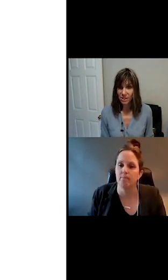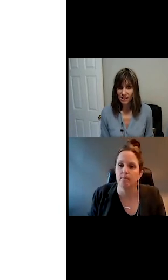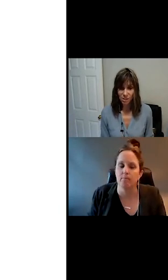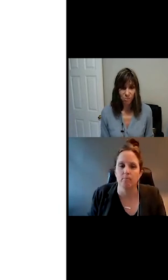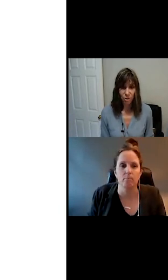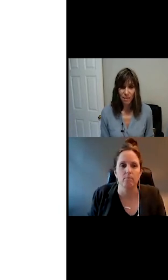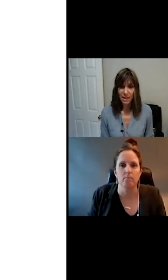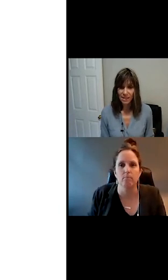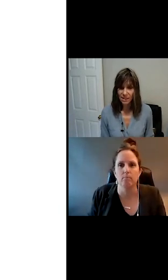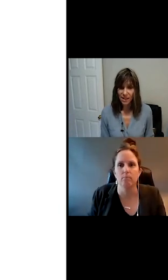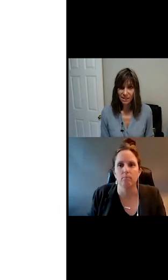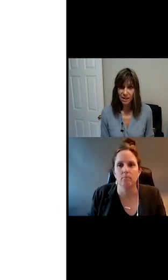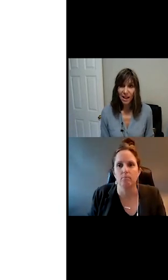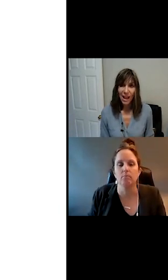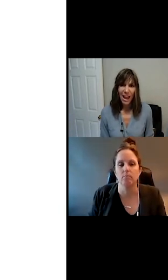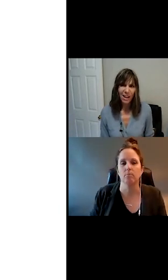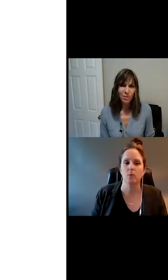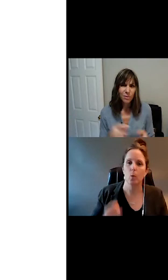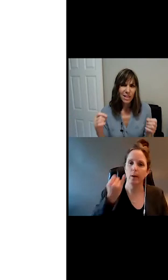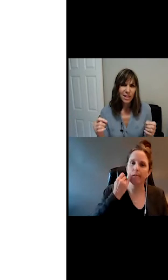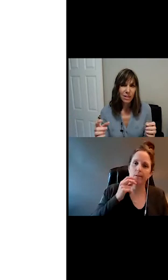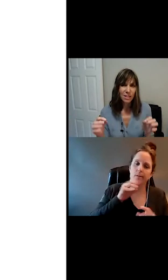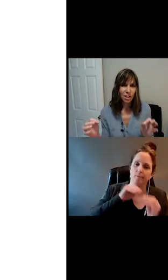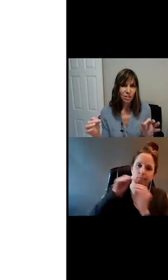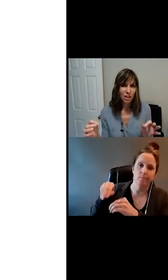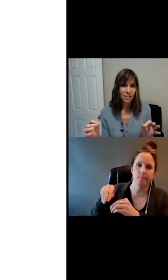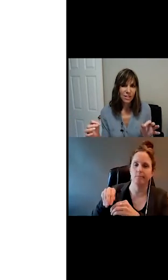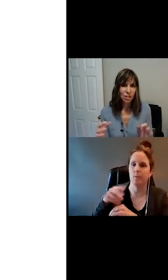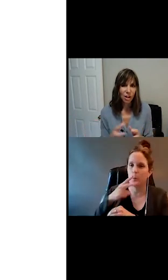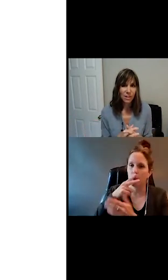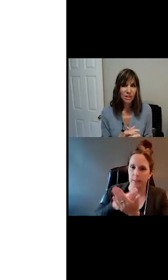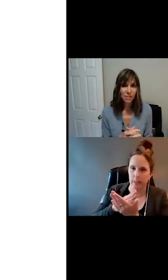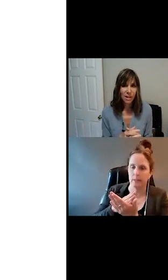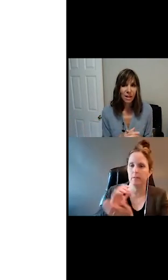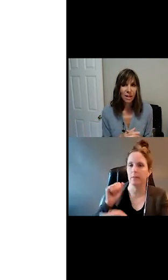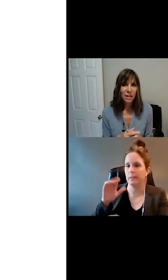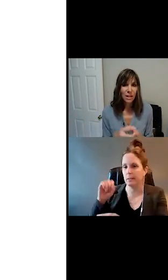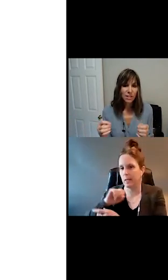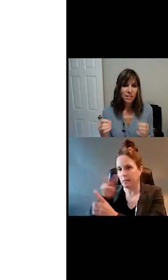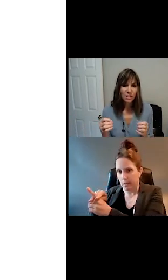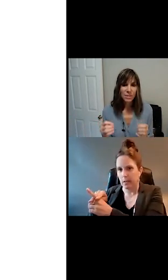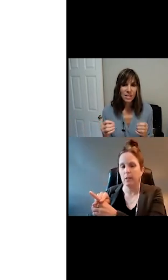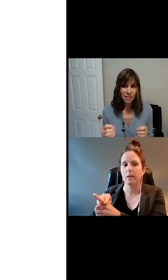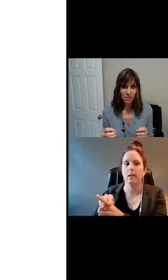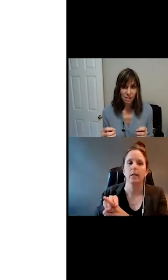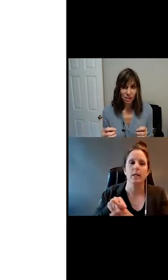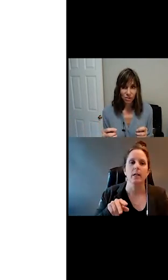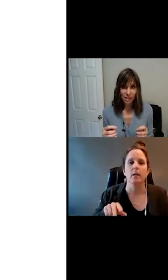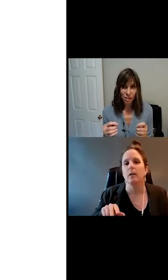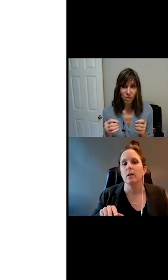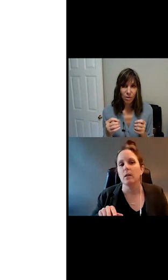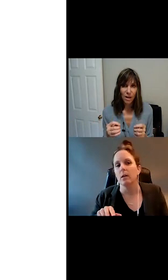the smoking cessation program in ACCS? And I really want to key you in, because Dr. Evans did talk about this a bit, key you into some